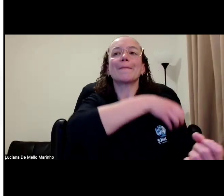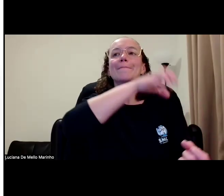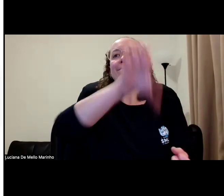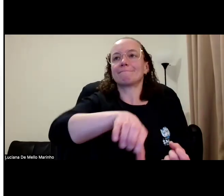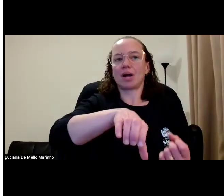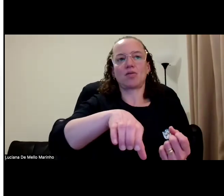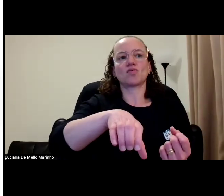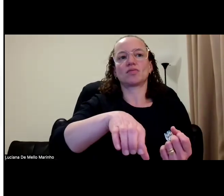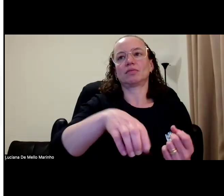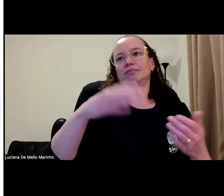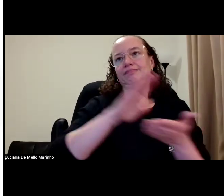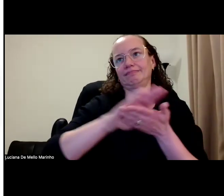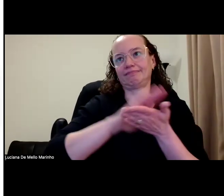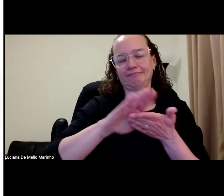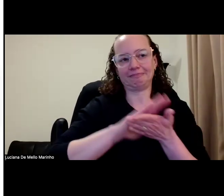Or